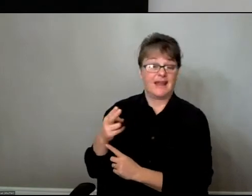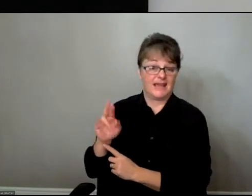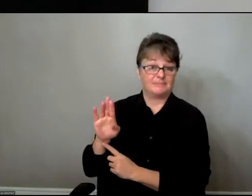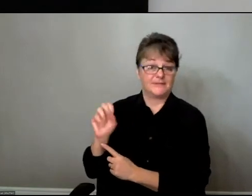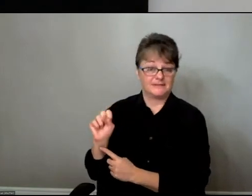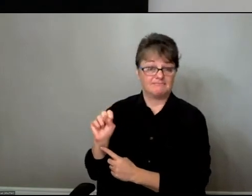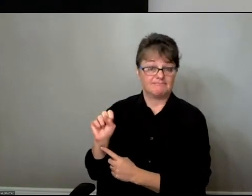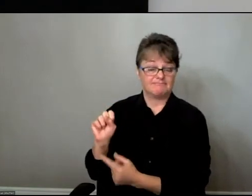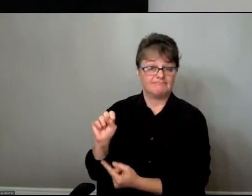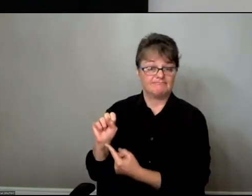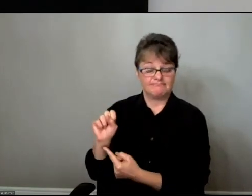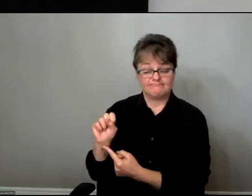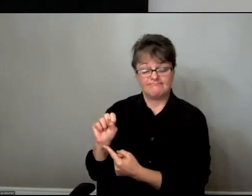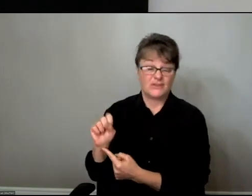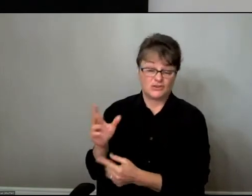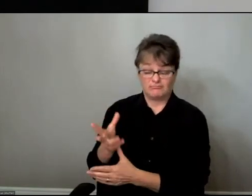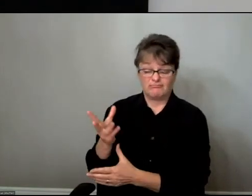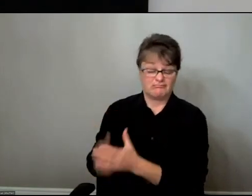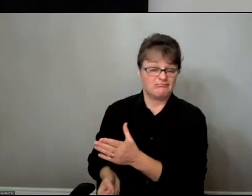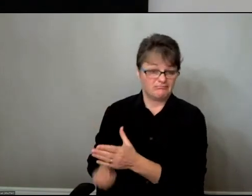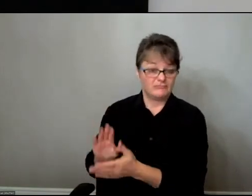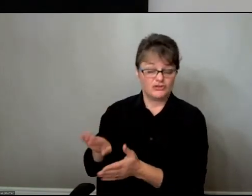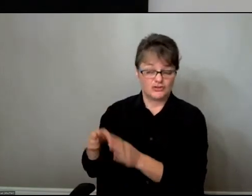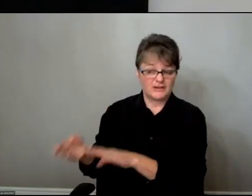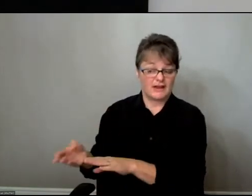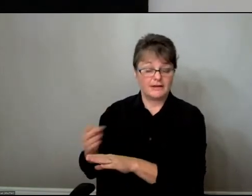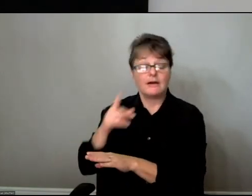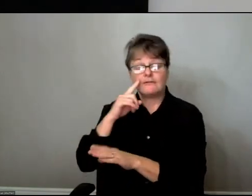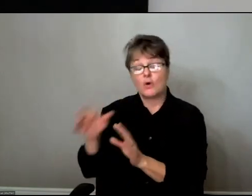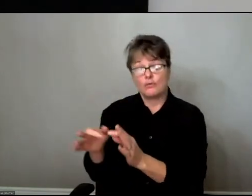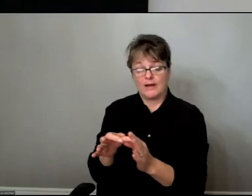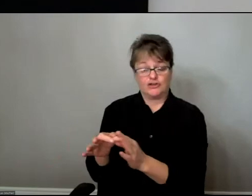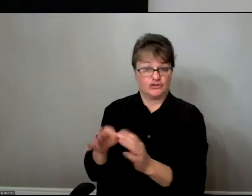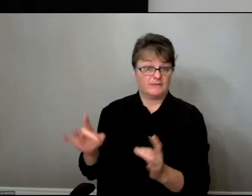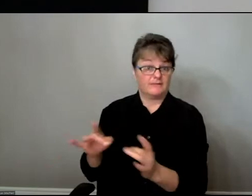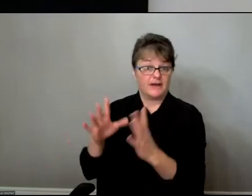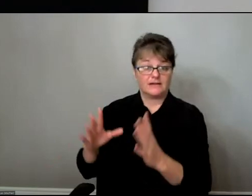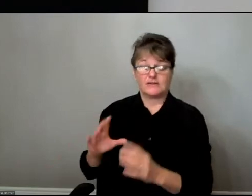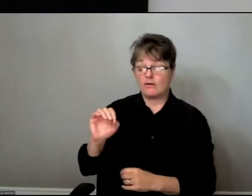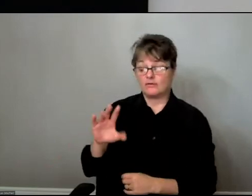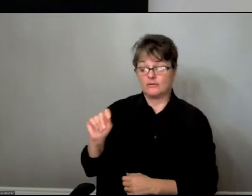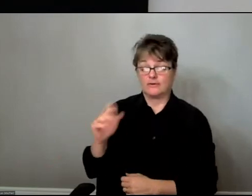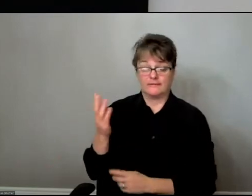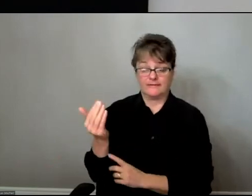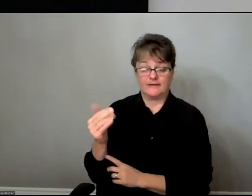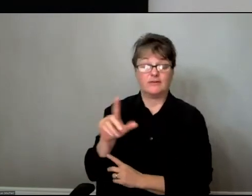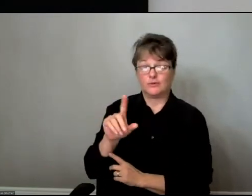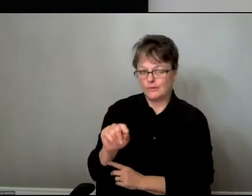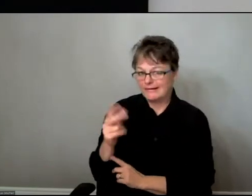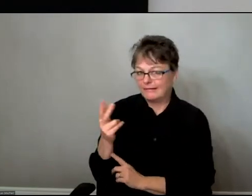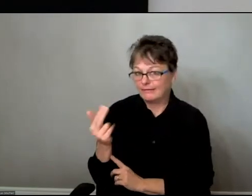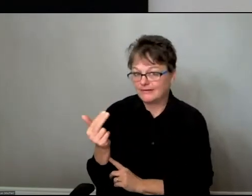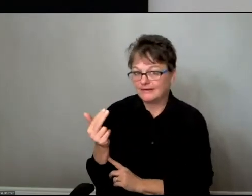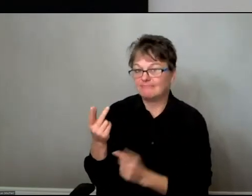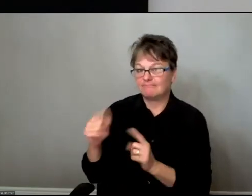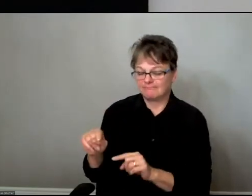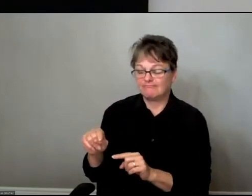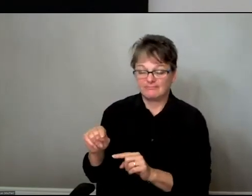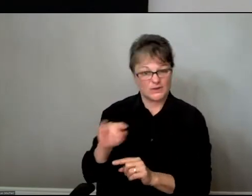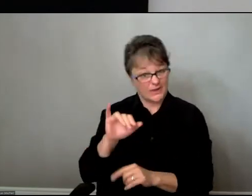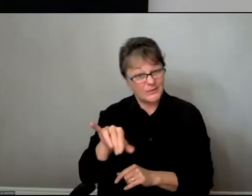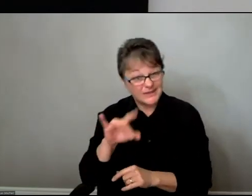We lost our daughter to domestic and relationship violence on October the 15th, 2013, 8 years